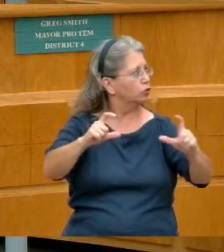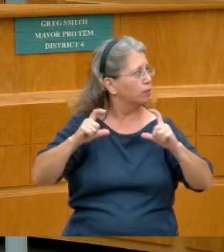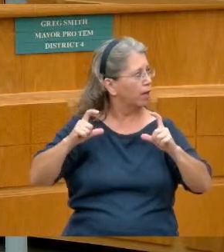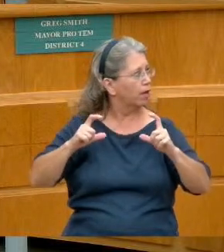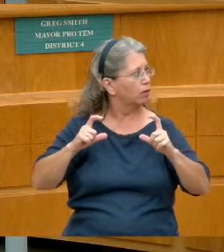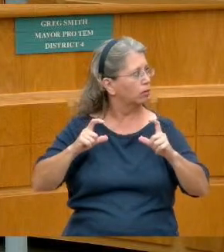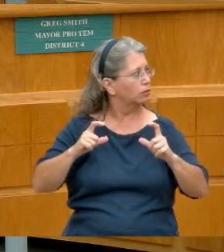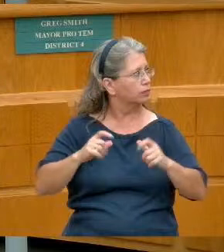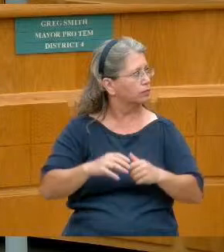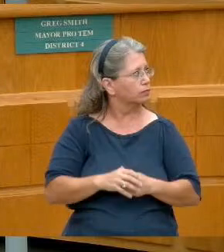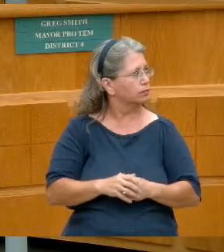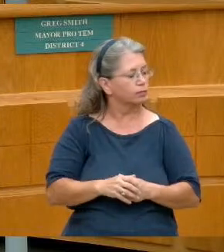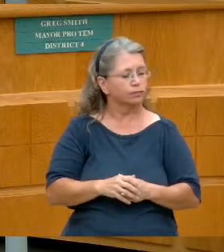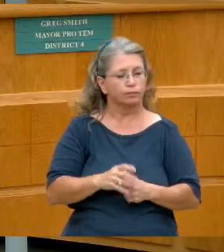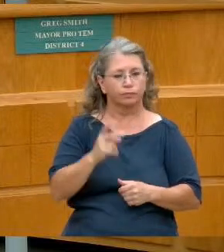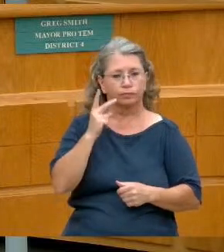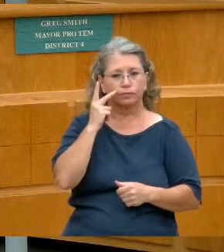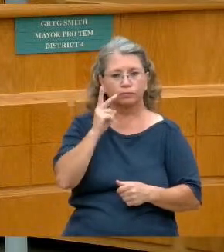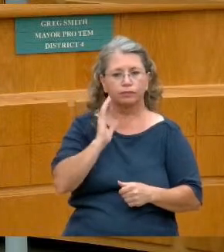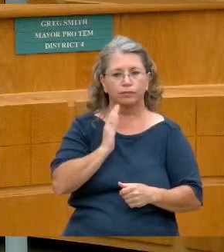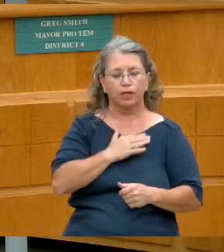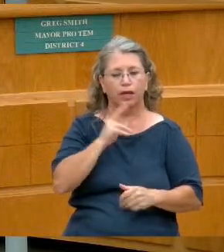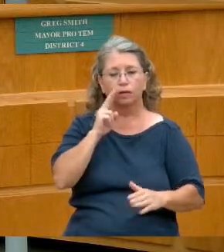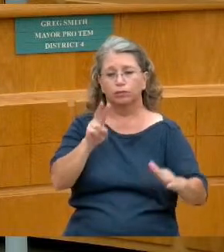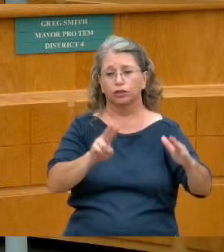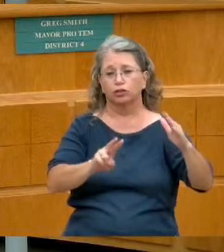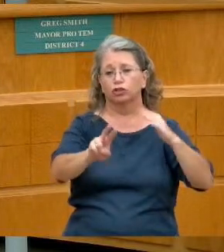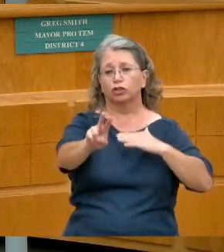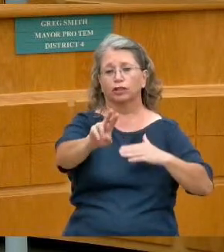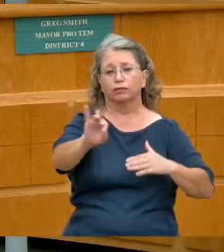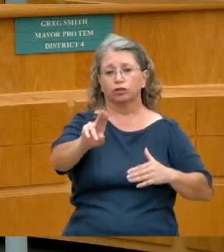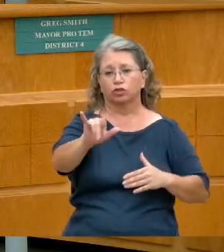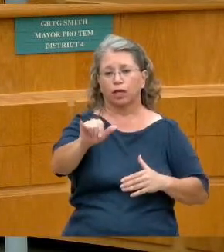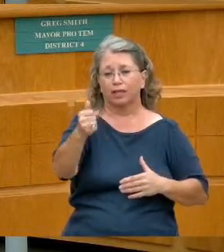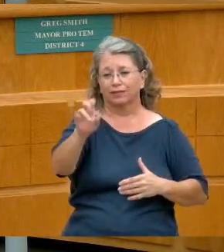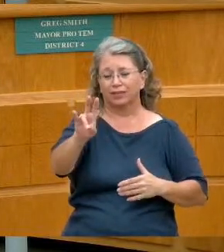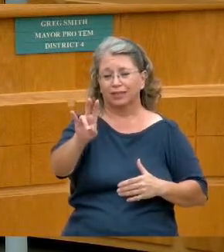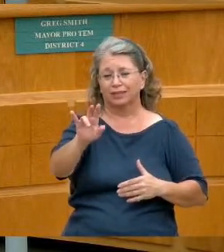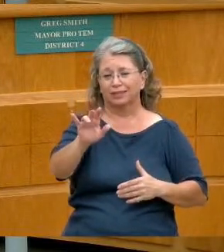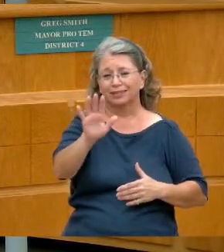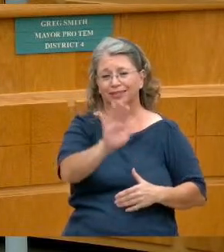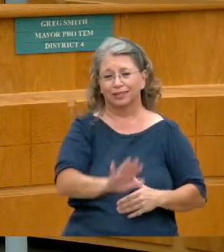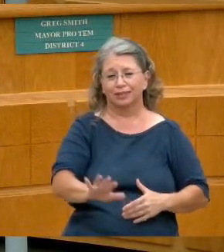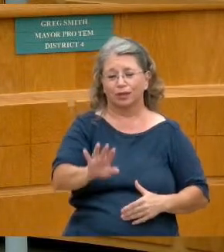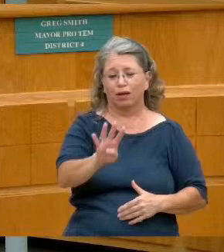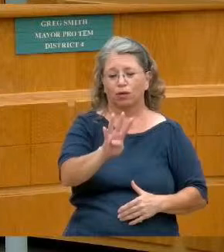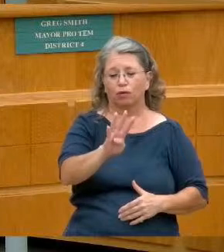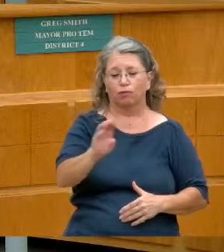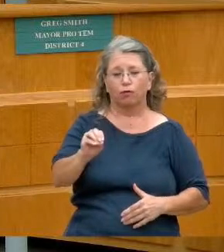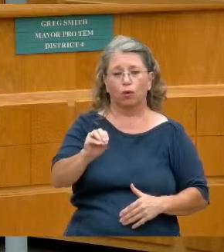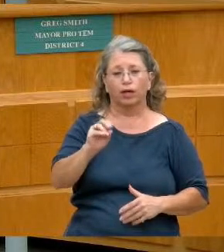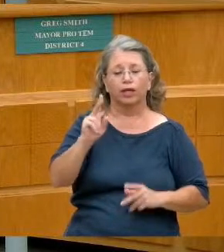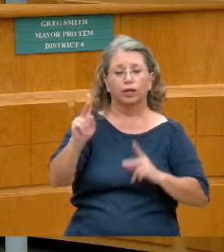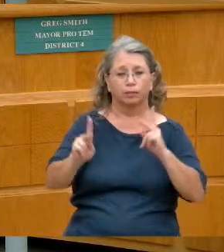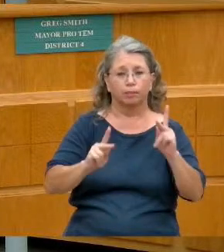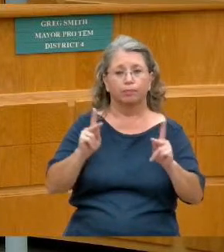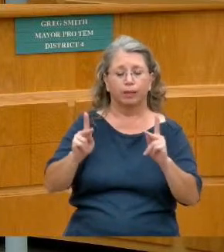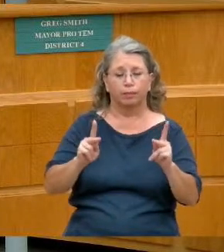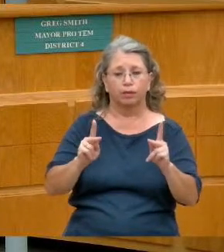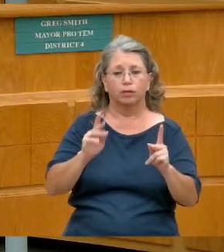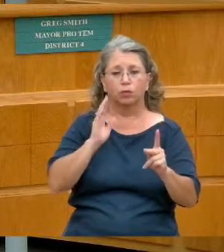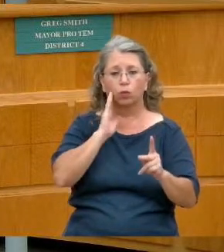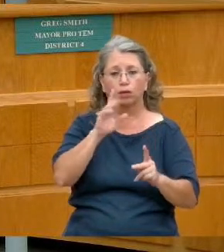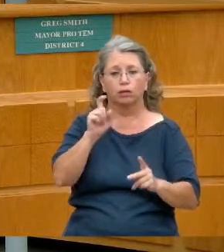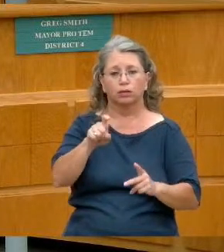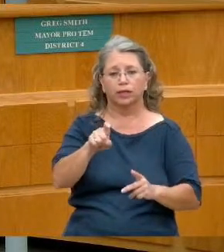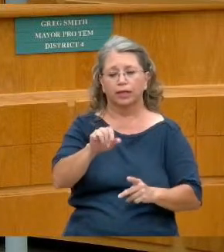that the projection for July 17th is somewhere around 40 people being needing the